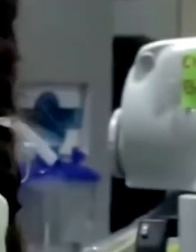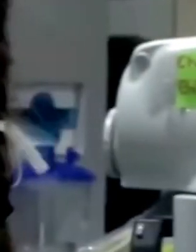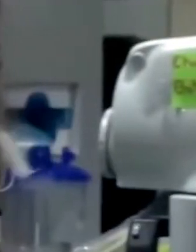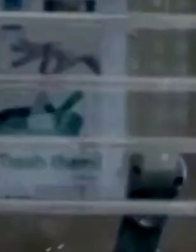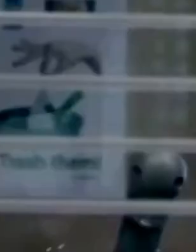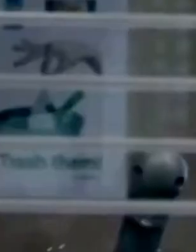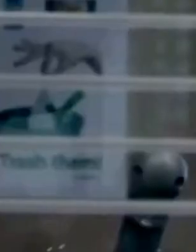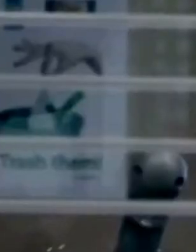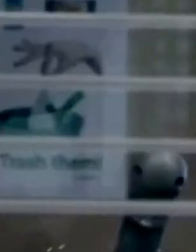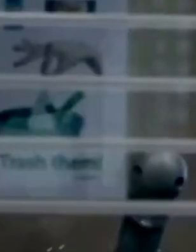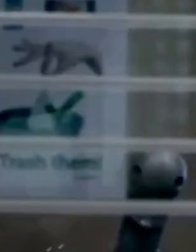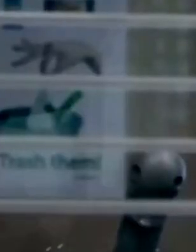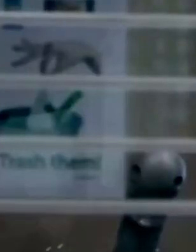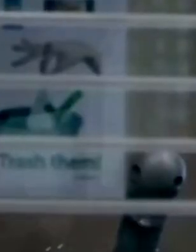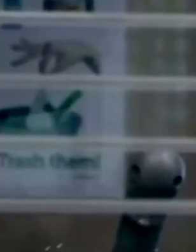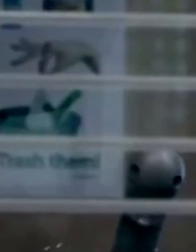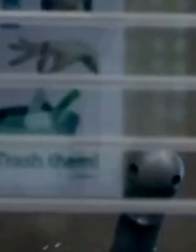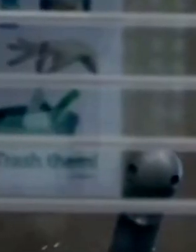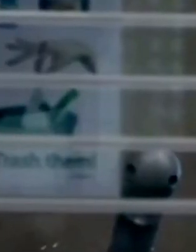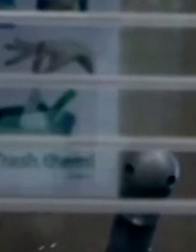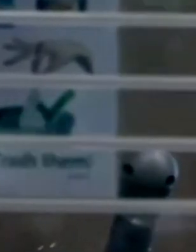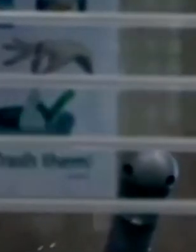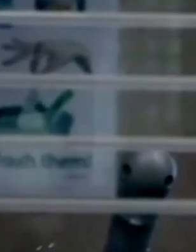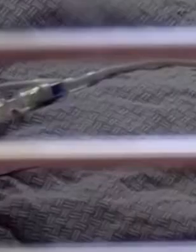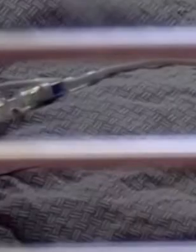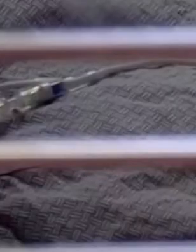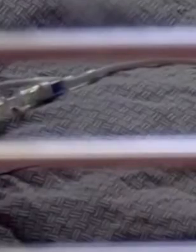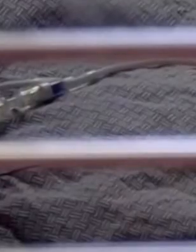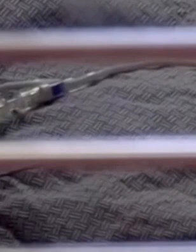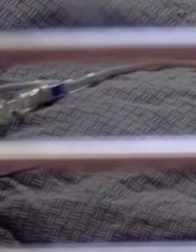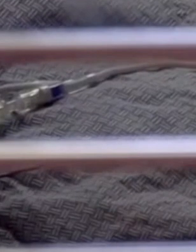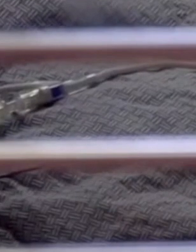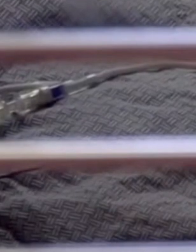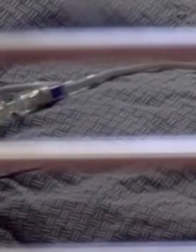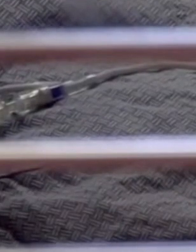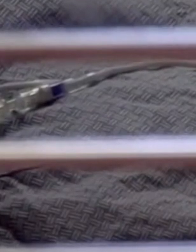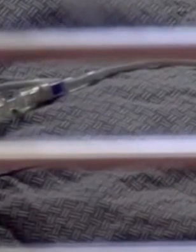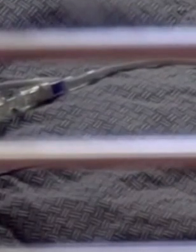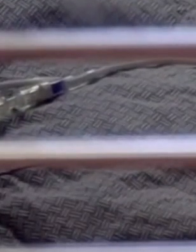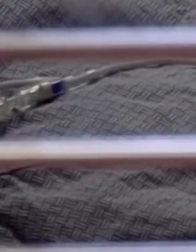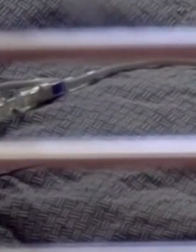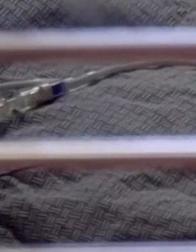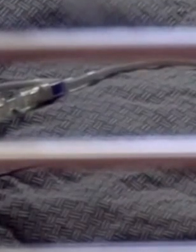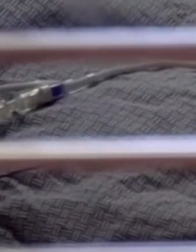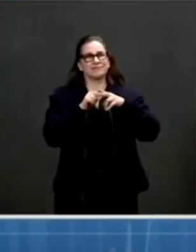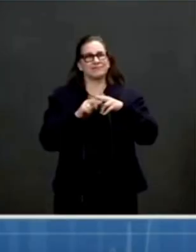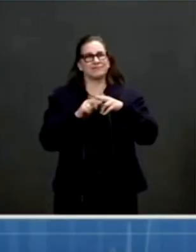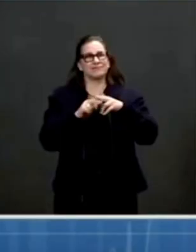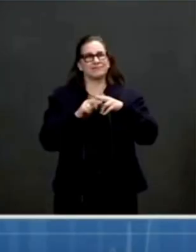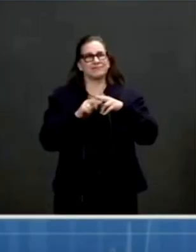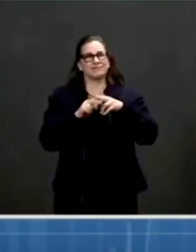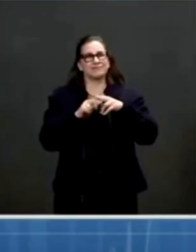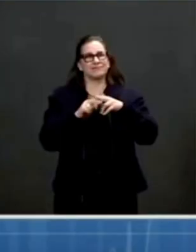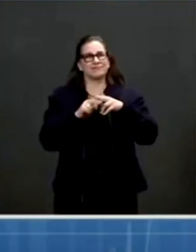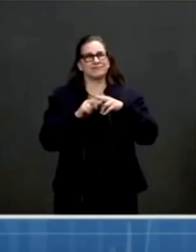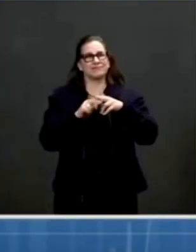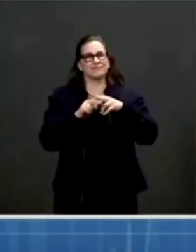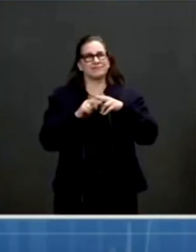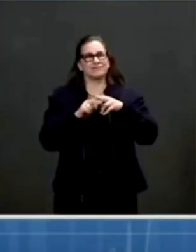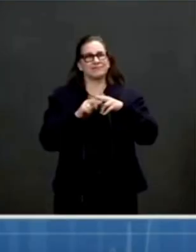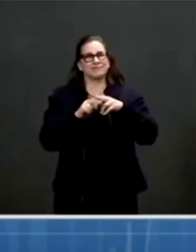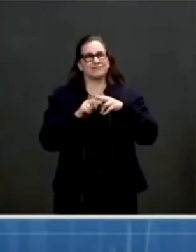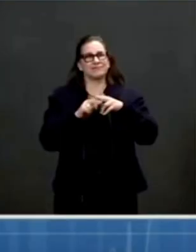week ending March 21st compared with the previous 7 days, up from 19 states the prior week.